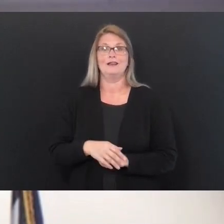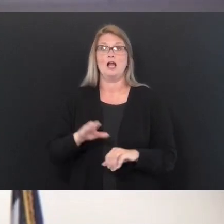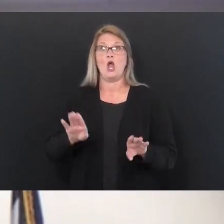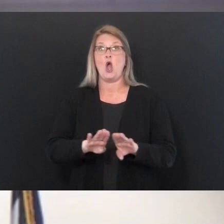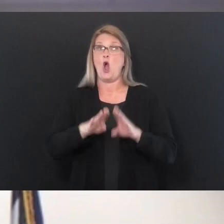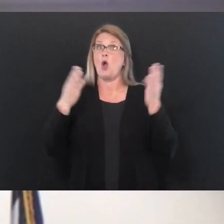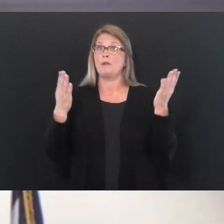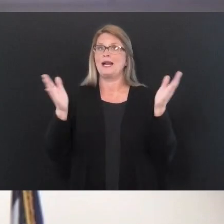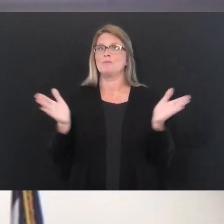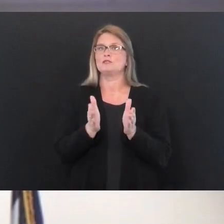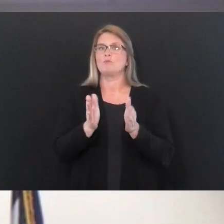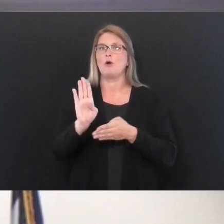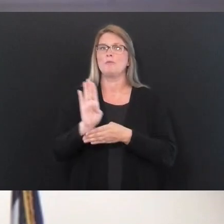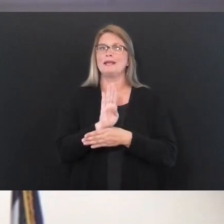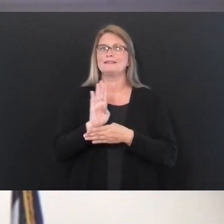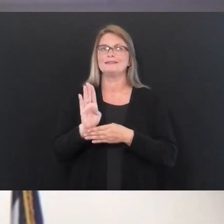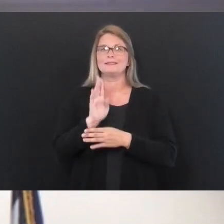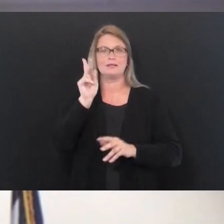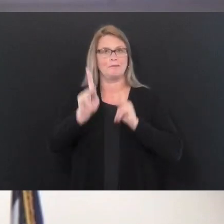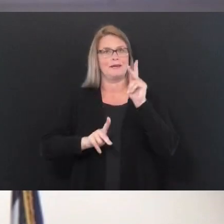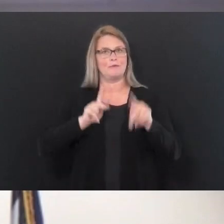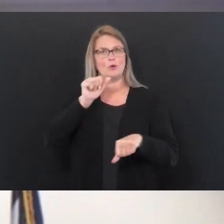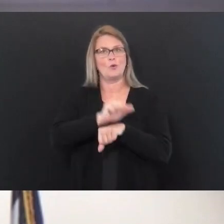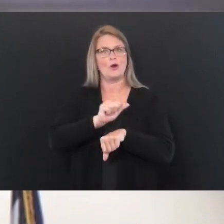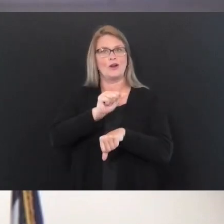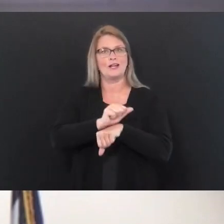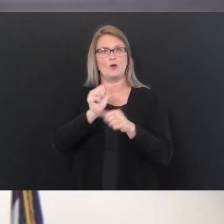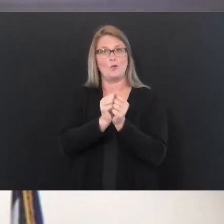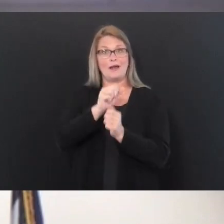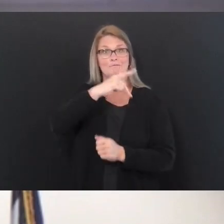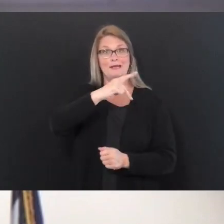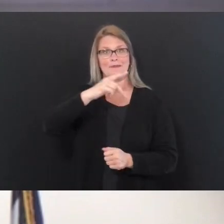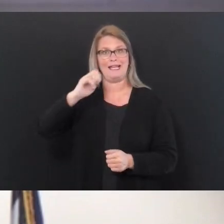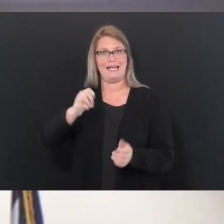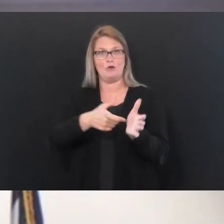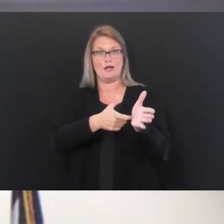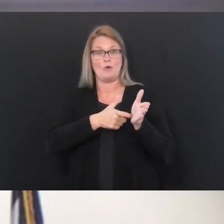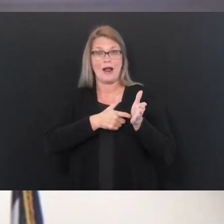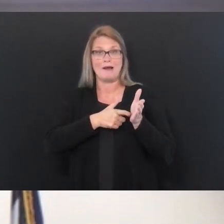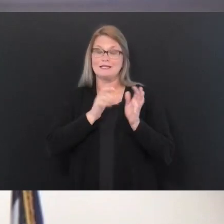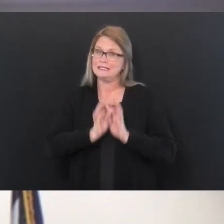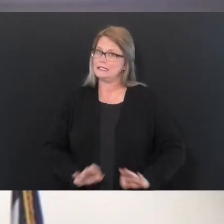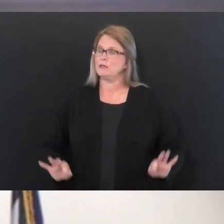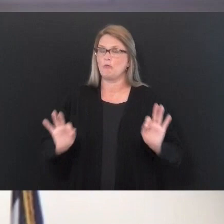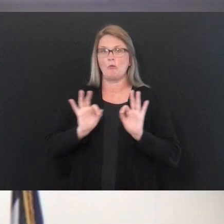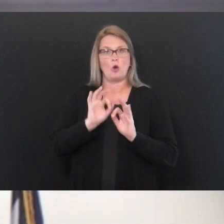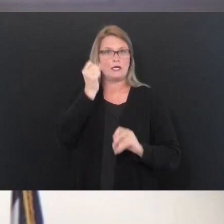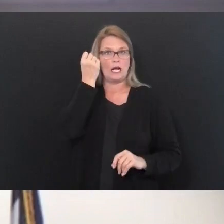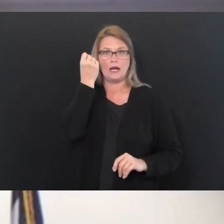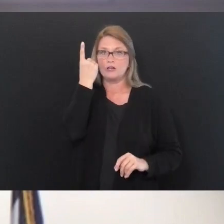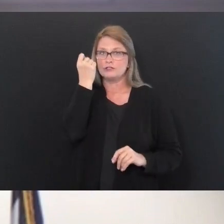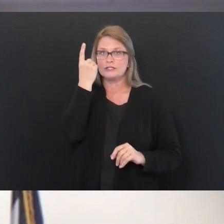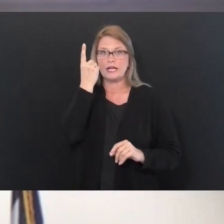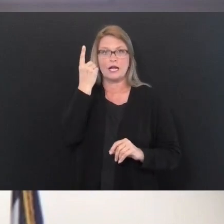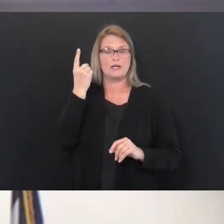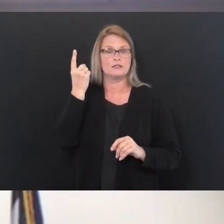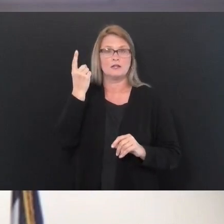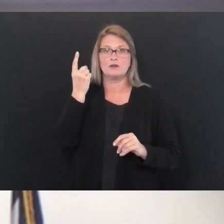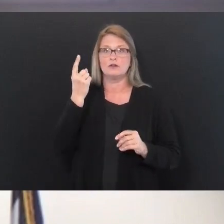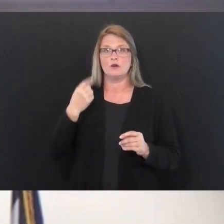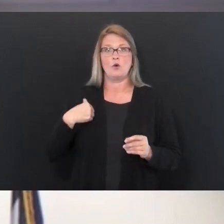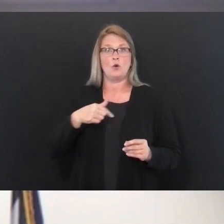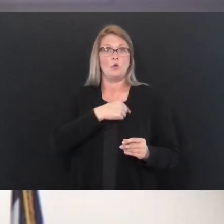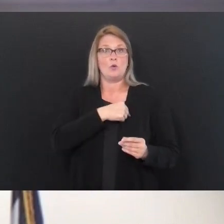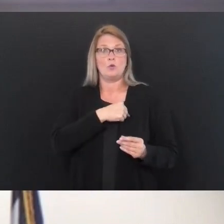small businesses and others working with PPE requirements, it's important to understand that we're also looking